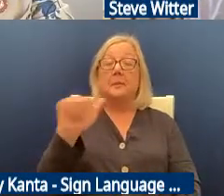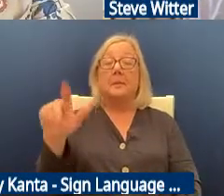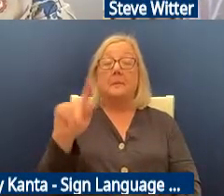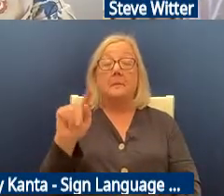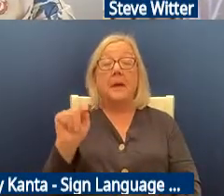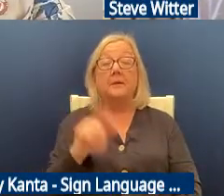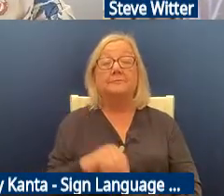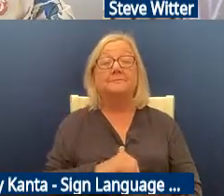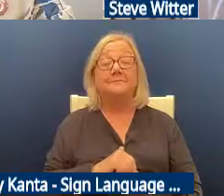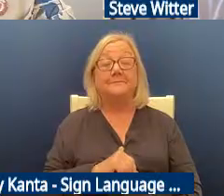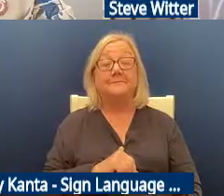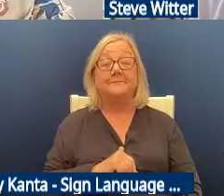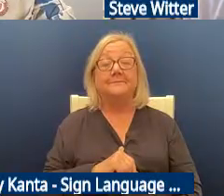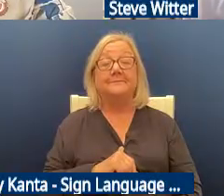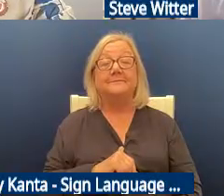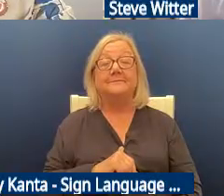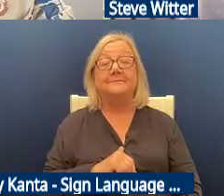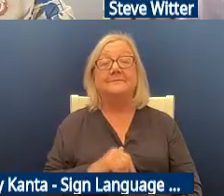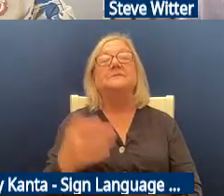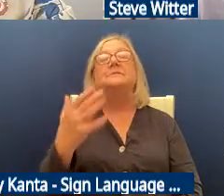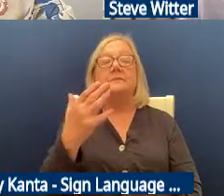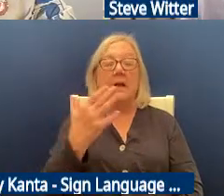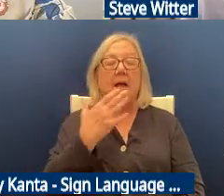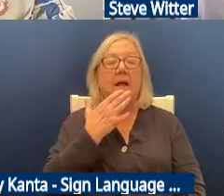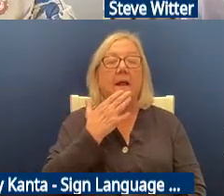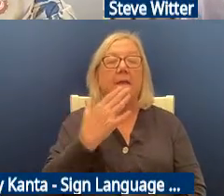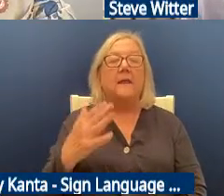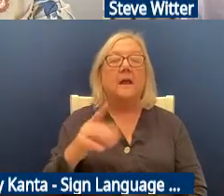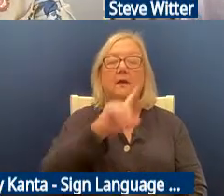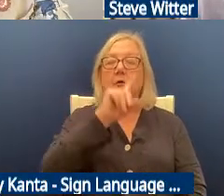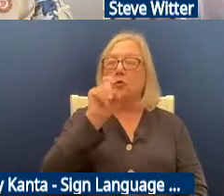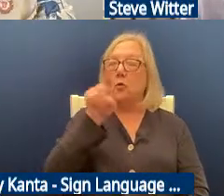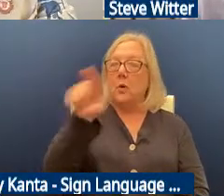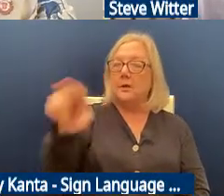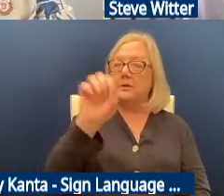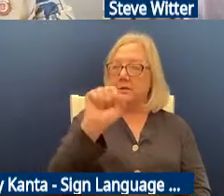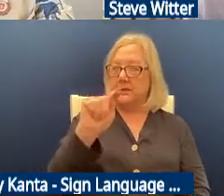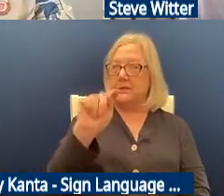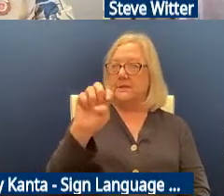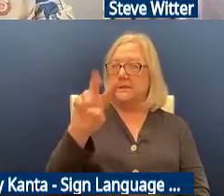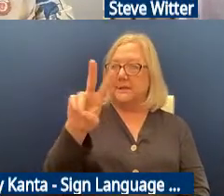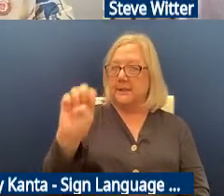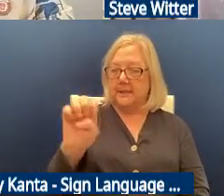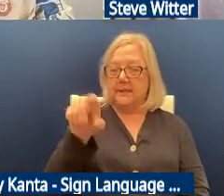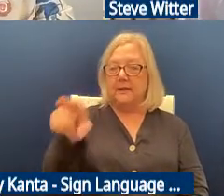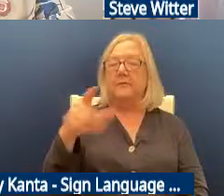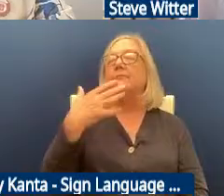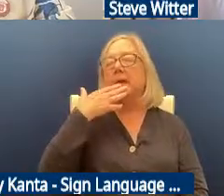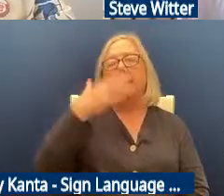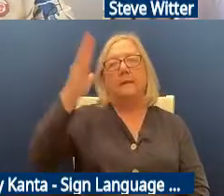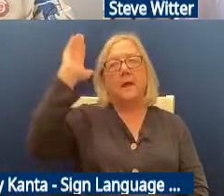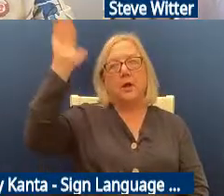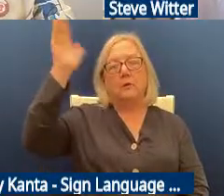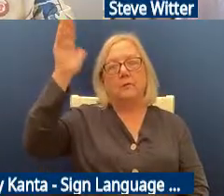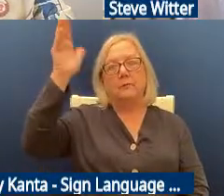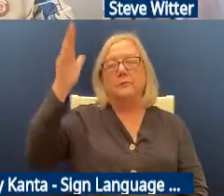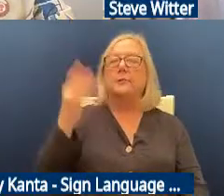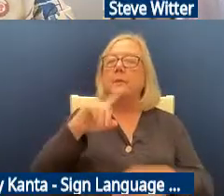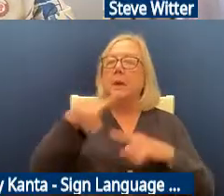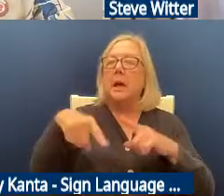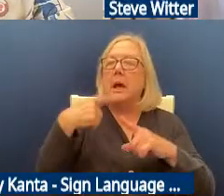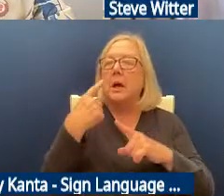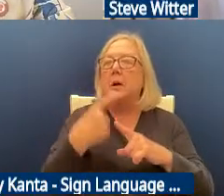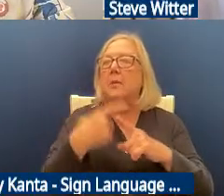Yeah, thank you. And this question is more, I think, directed to Steve. And thank you for the presentation of that high-level material, how